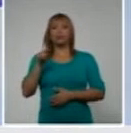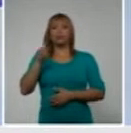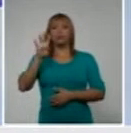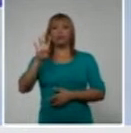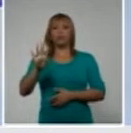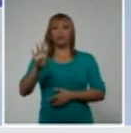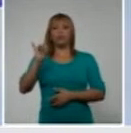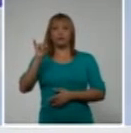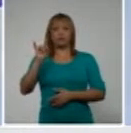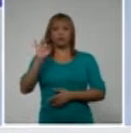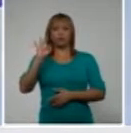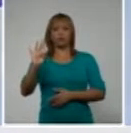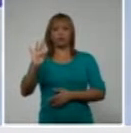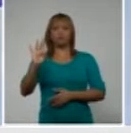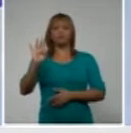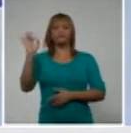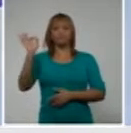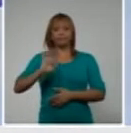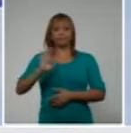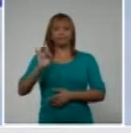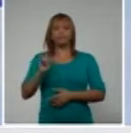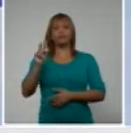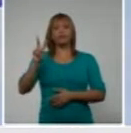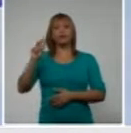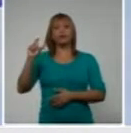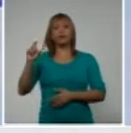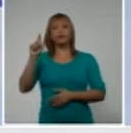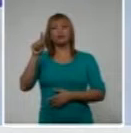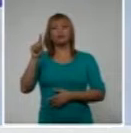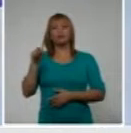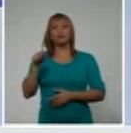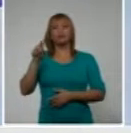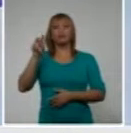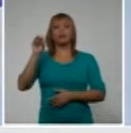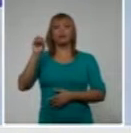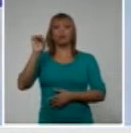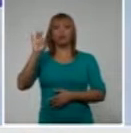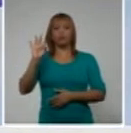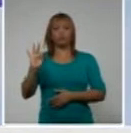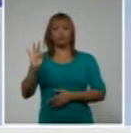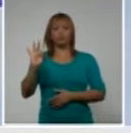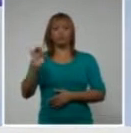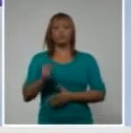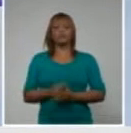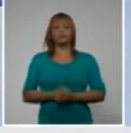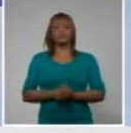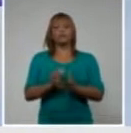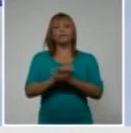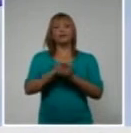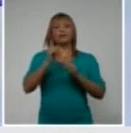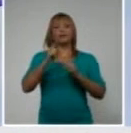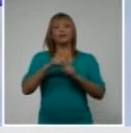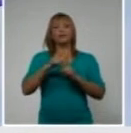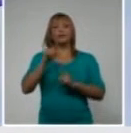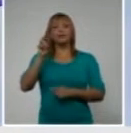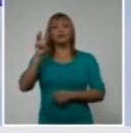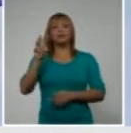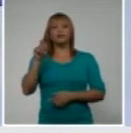3.47, higher than the previous day, as well as Artemisa's. Las Tunas' incidence rate is